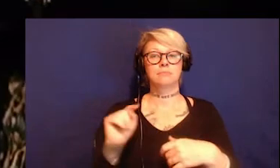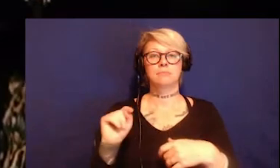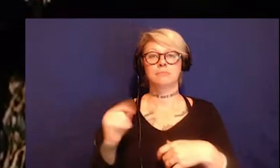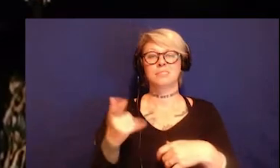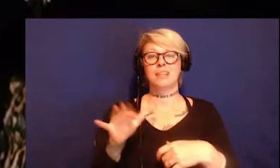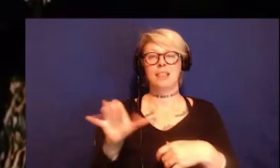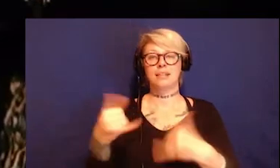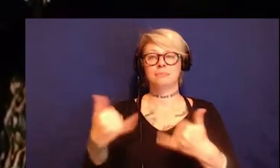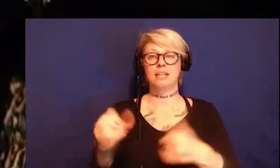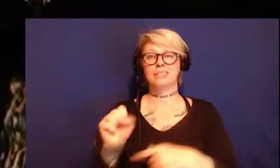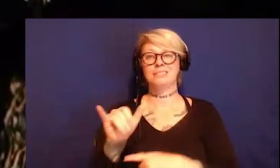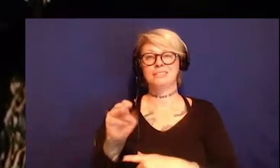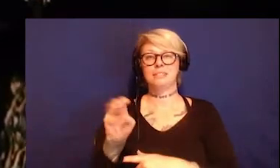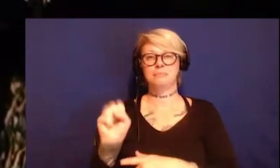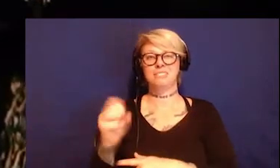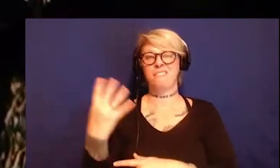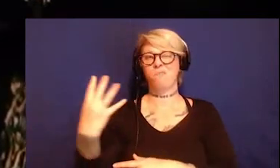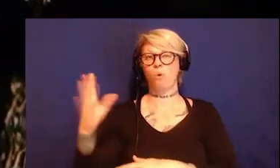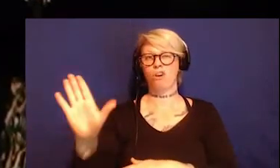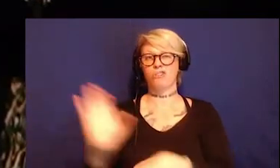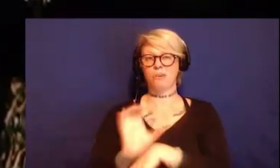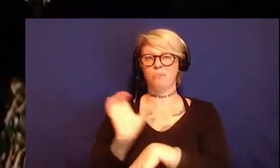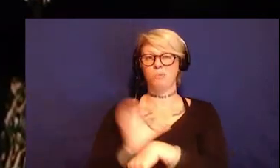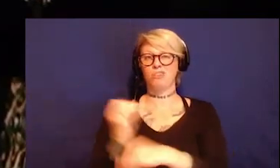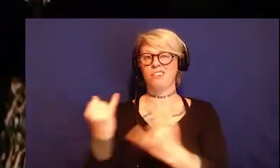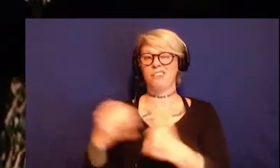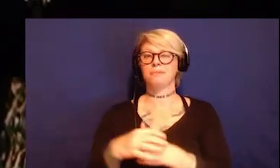Sims 4 on her computer.